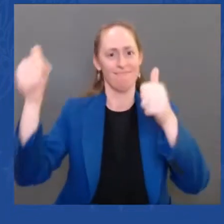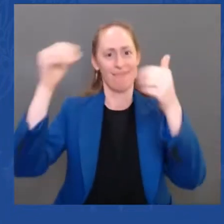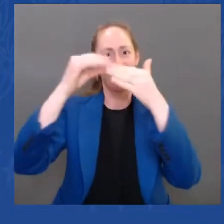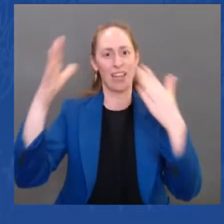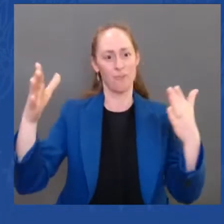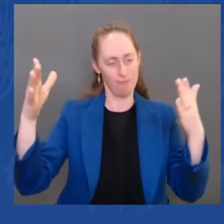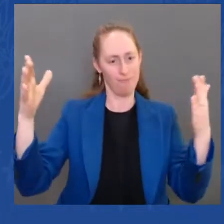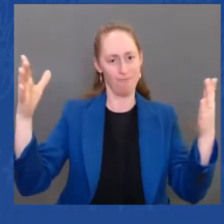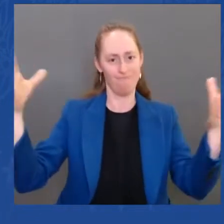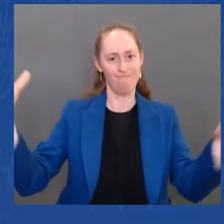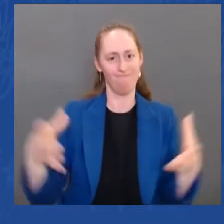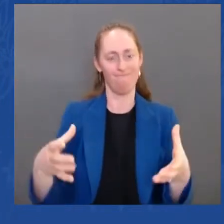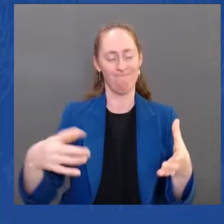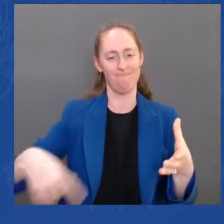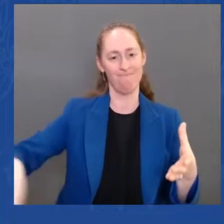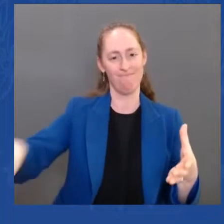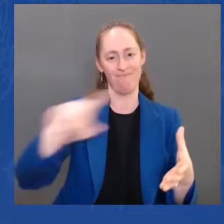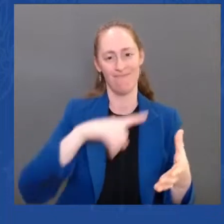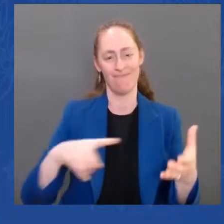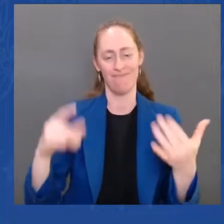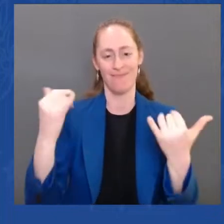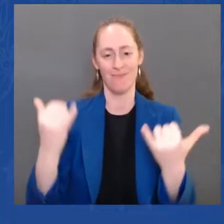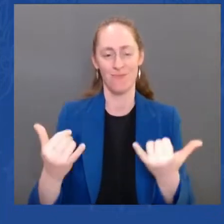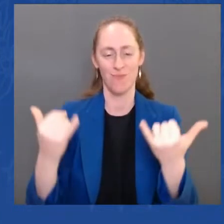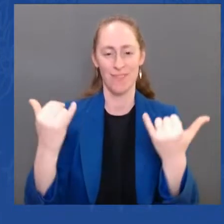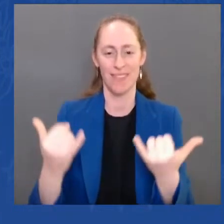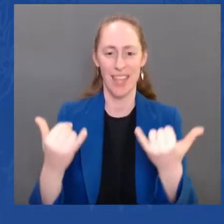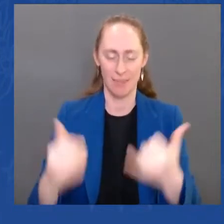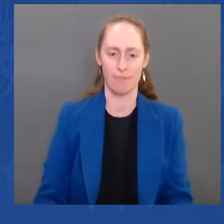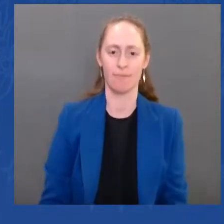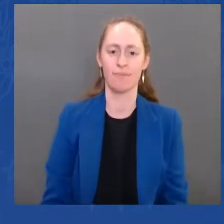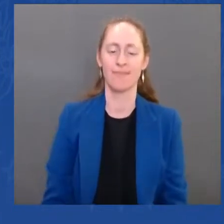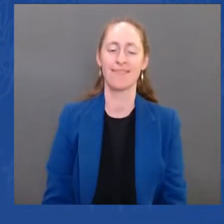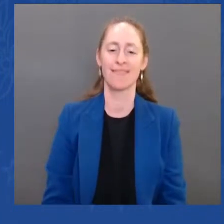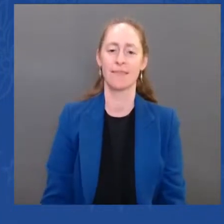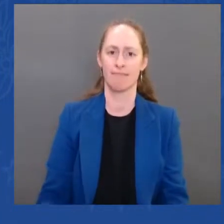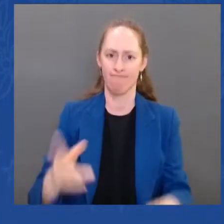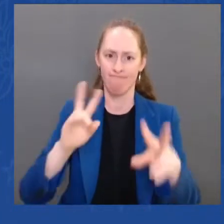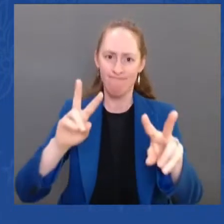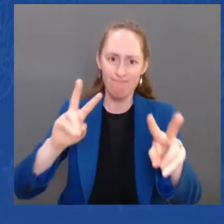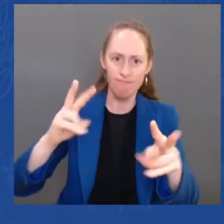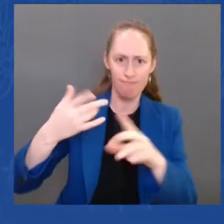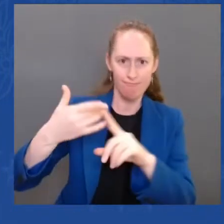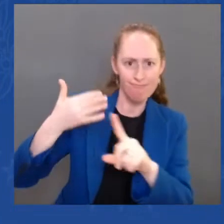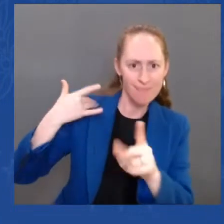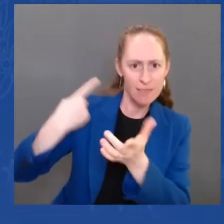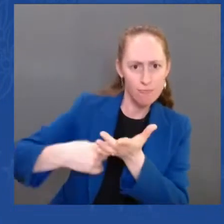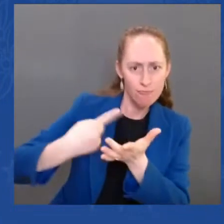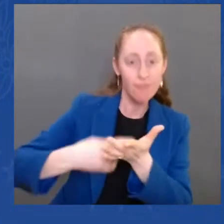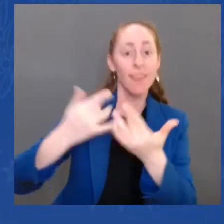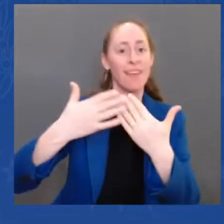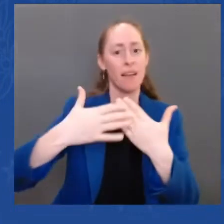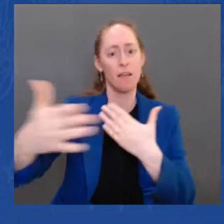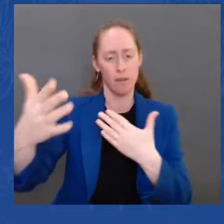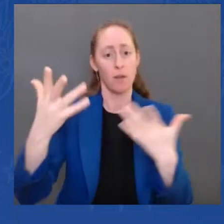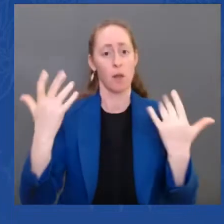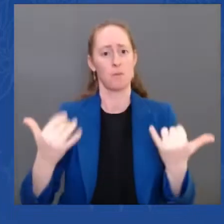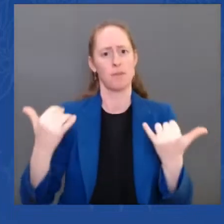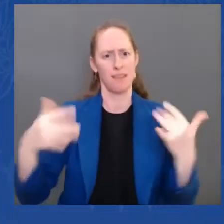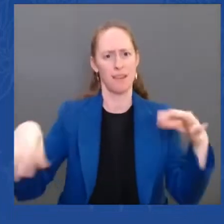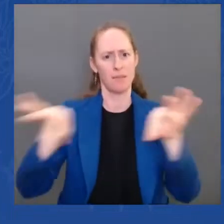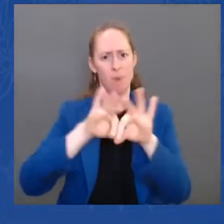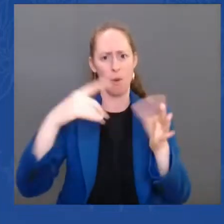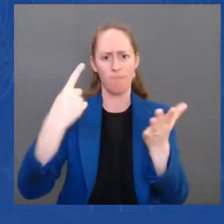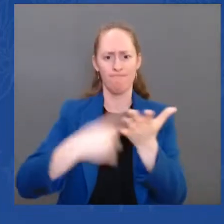2 days, and we will now hold a very important discussion on our shared vision for the Indo-Pacific, a region